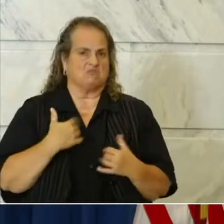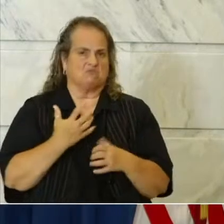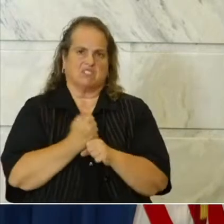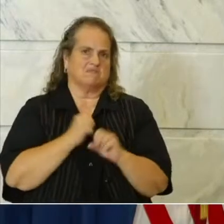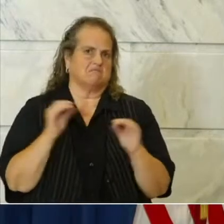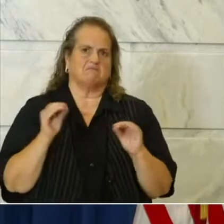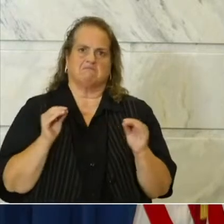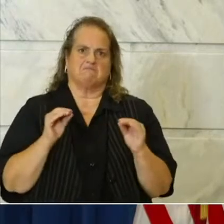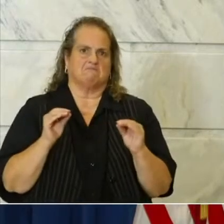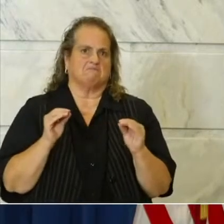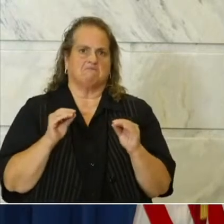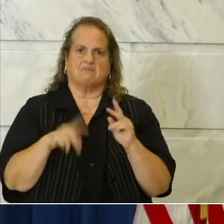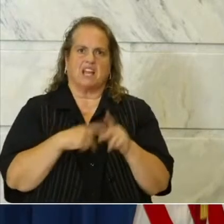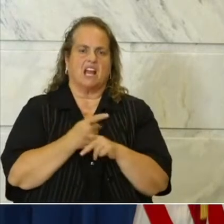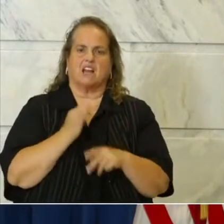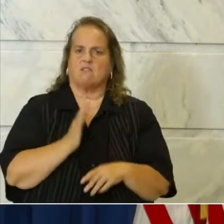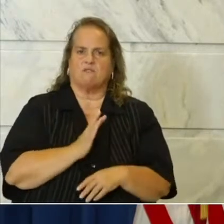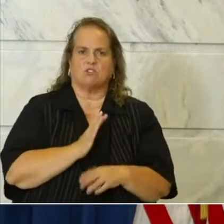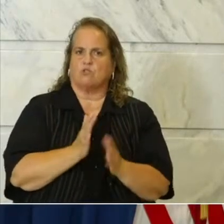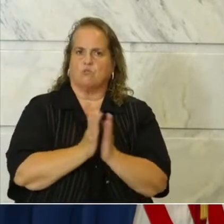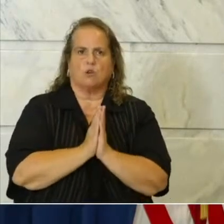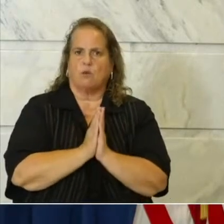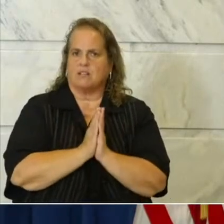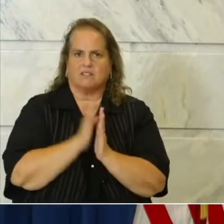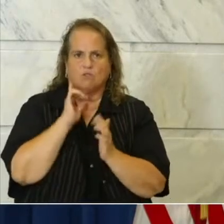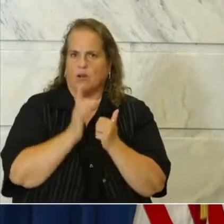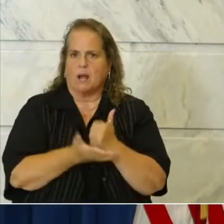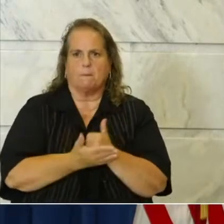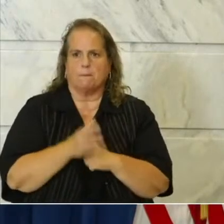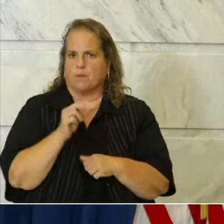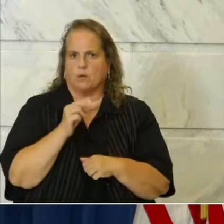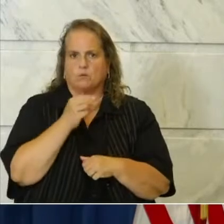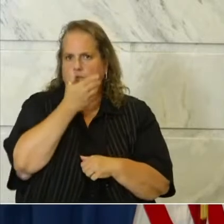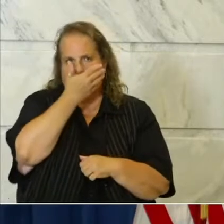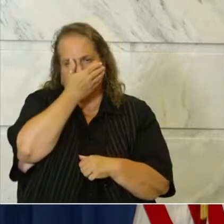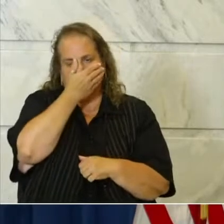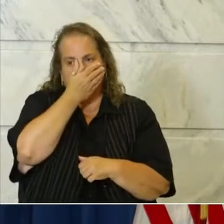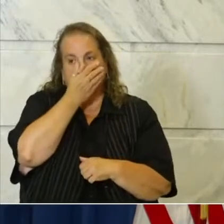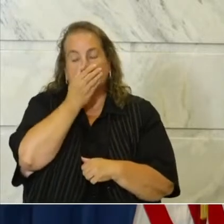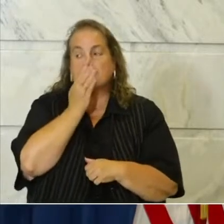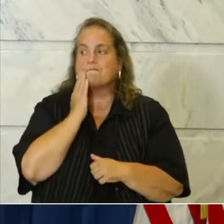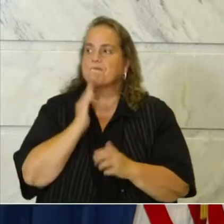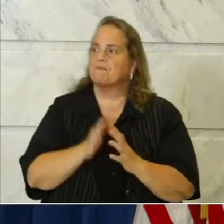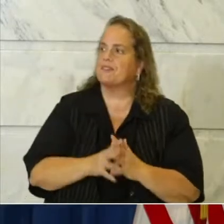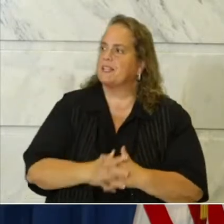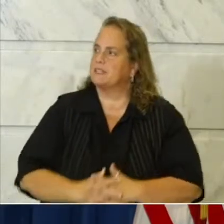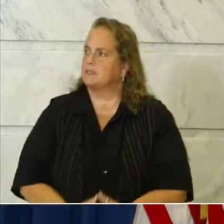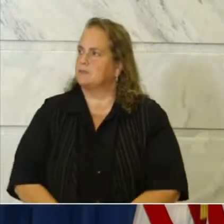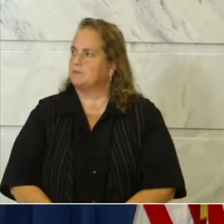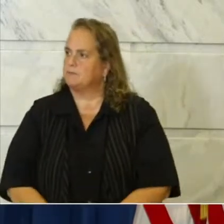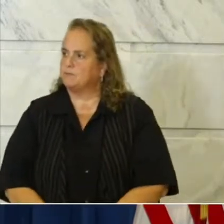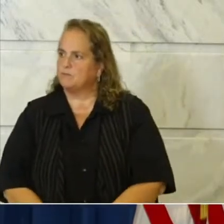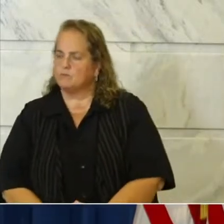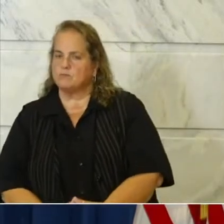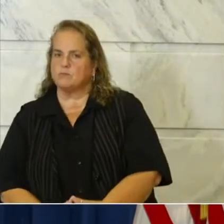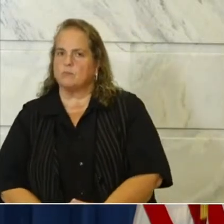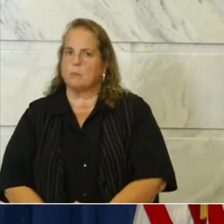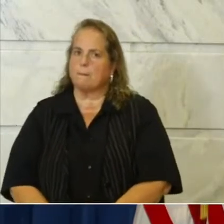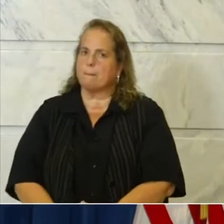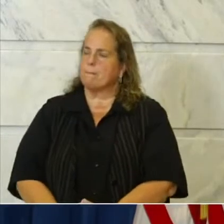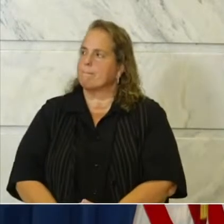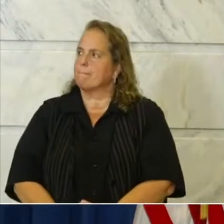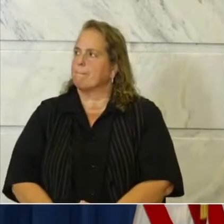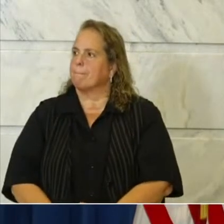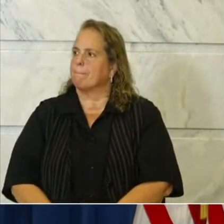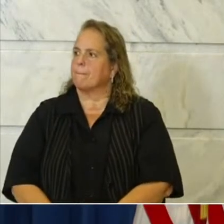received any type of official request for assistance. Lawrence. Although you hate to lose anyone, the